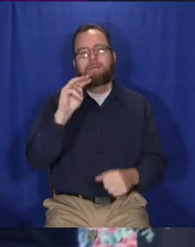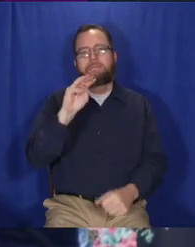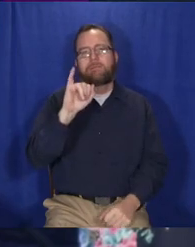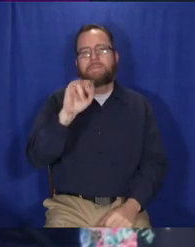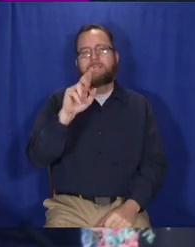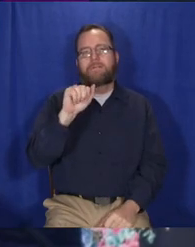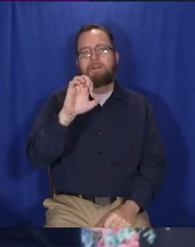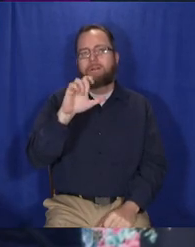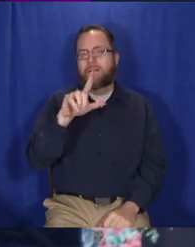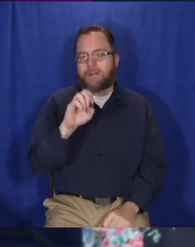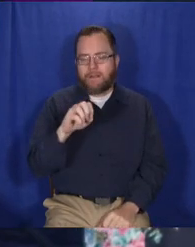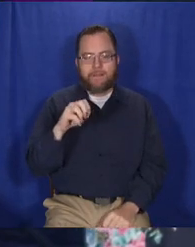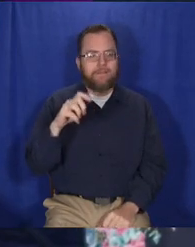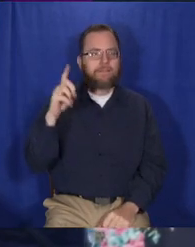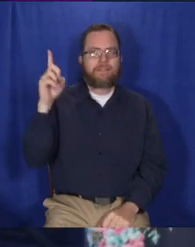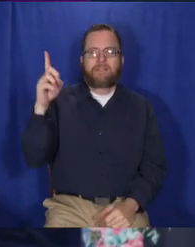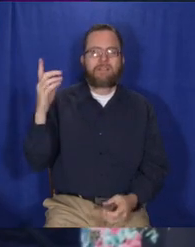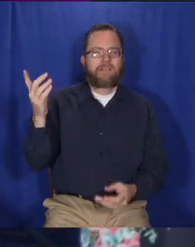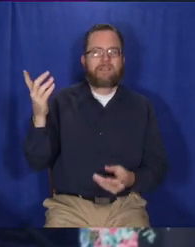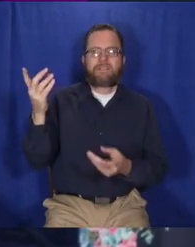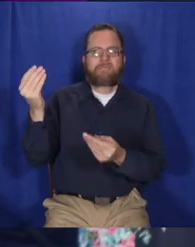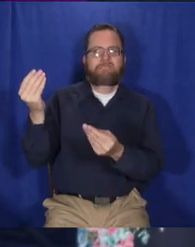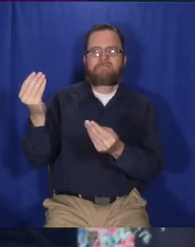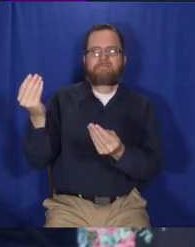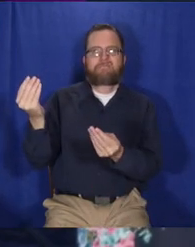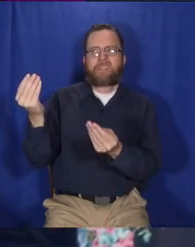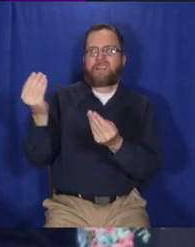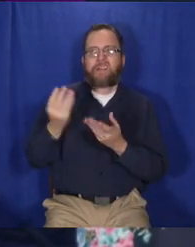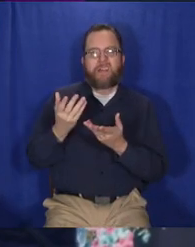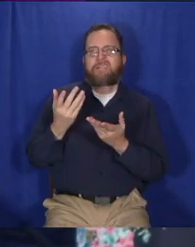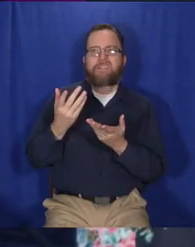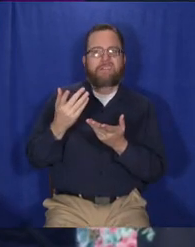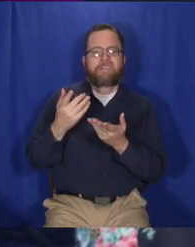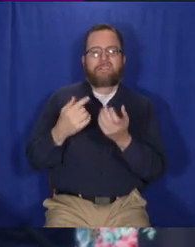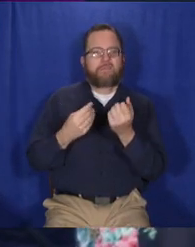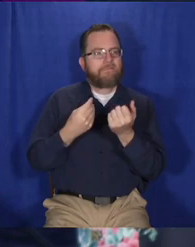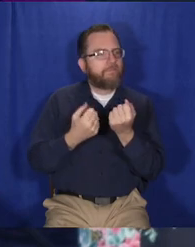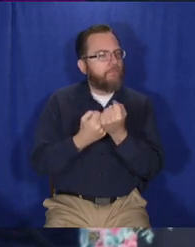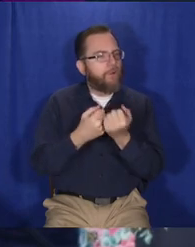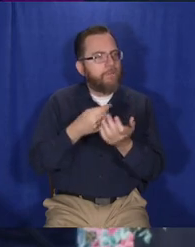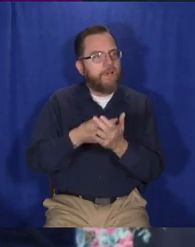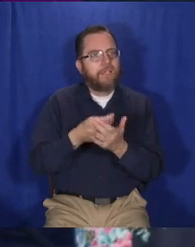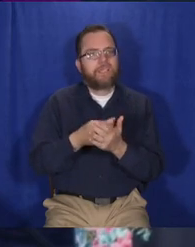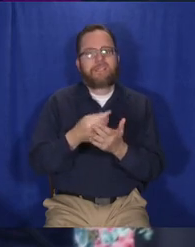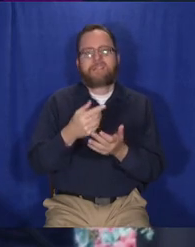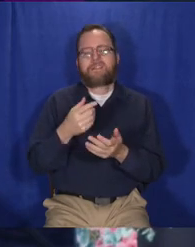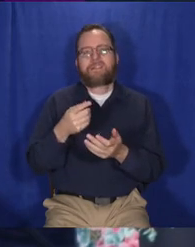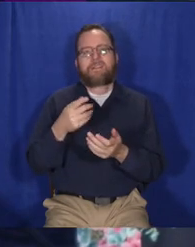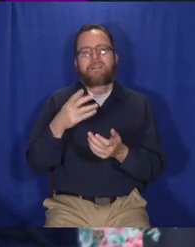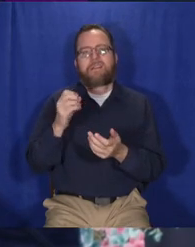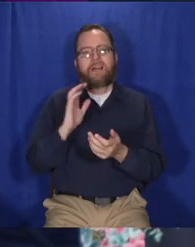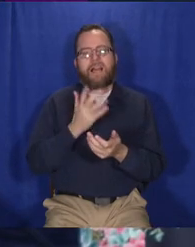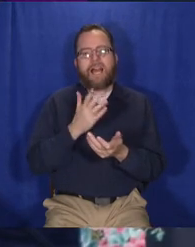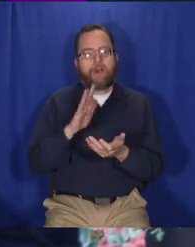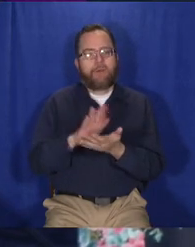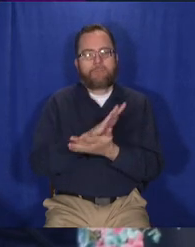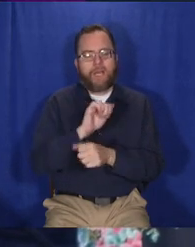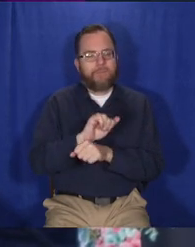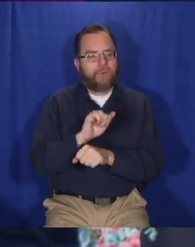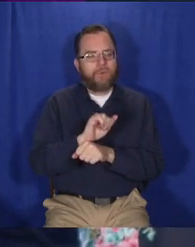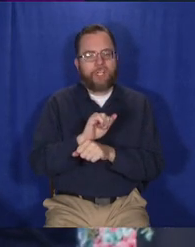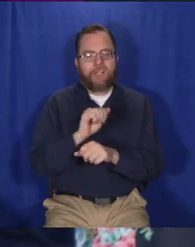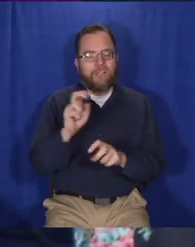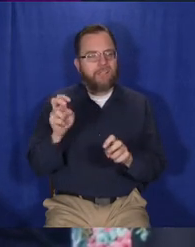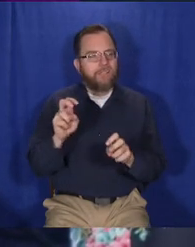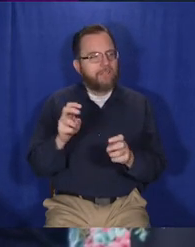happen. He provided financially. He provided, our paperwork went missing, then it was held hostage, and he just